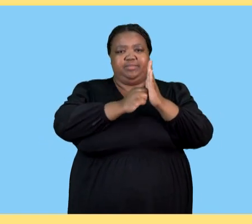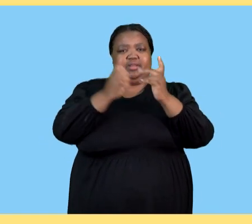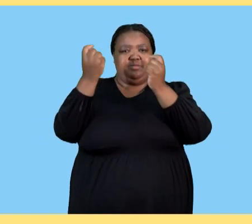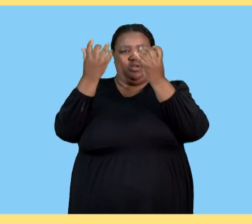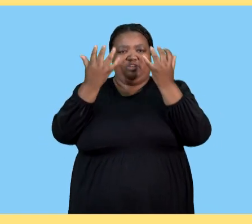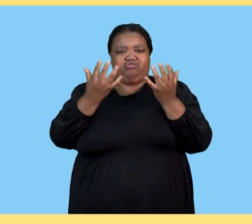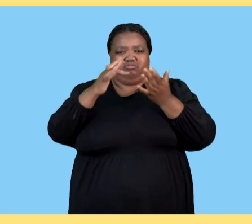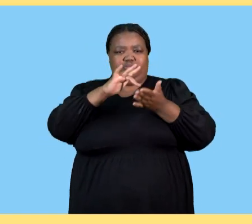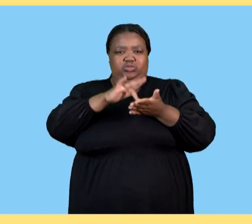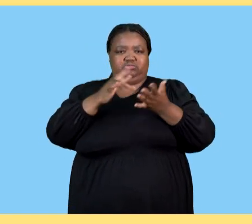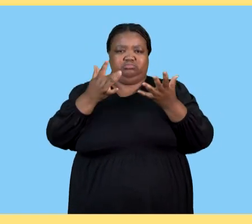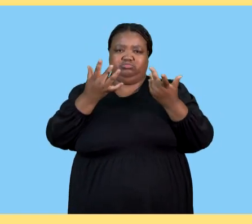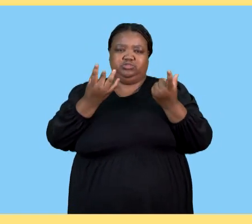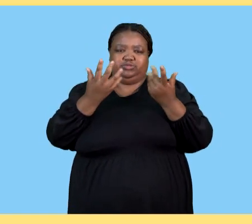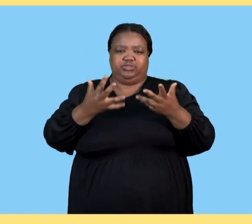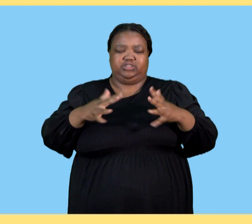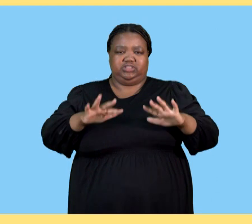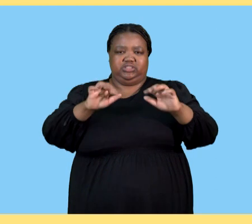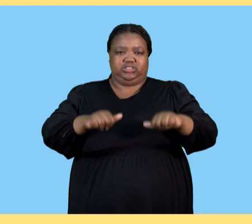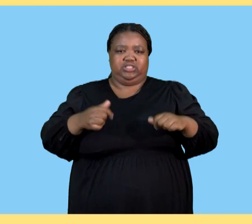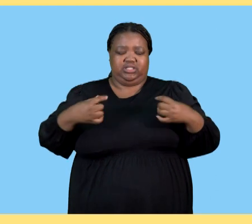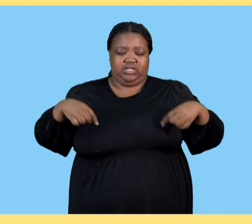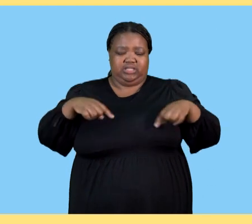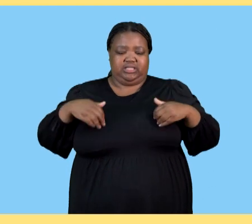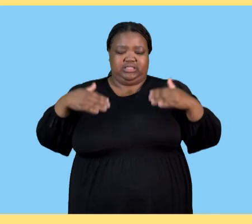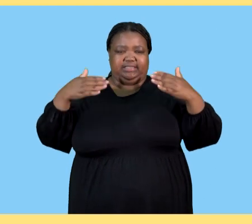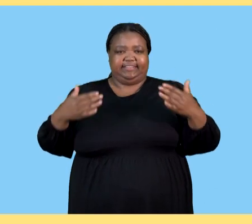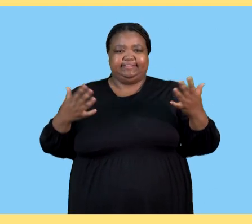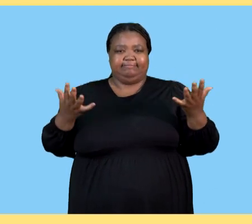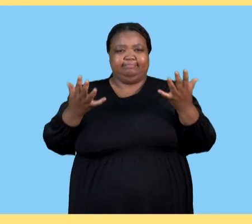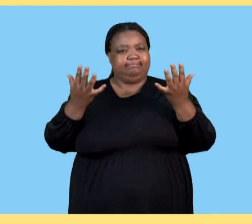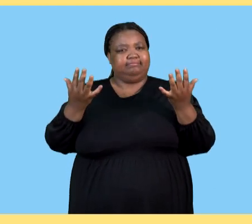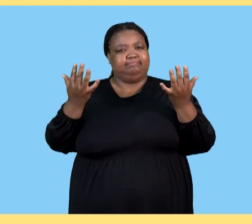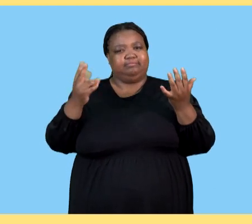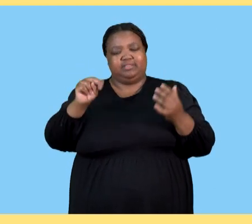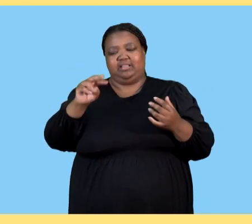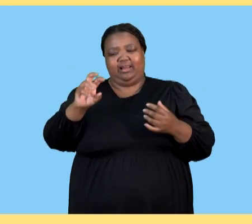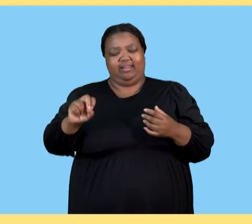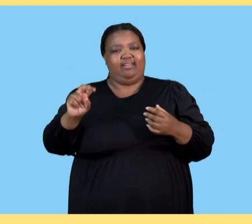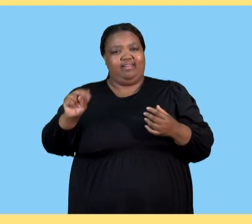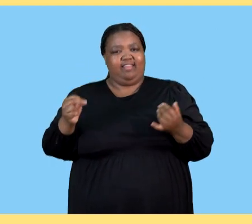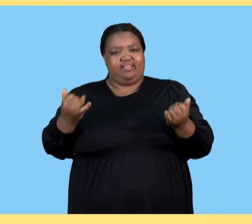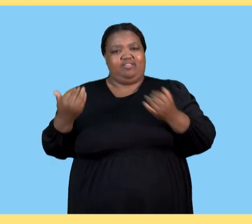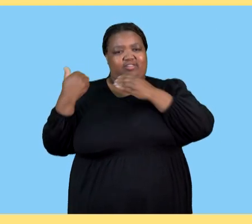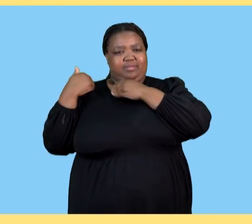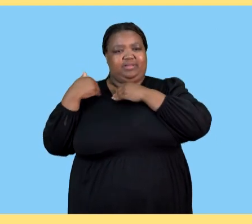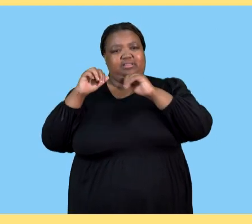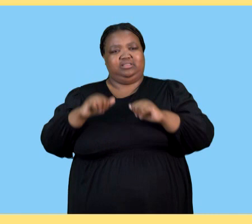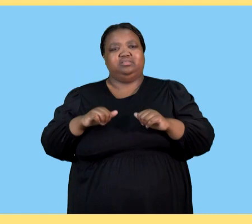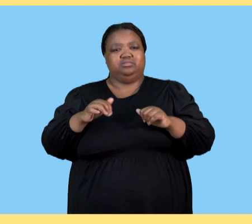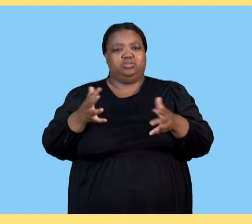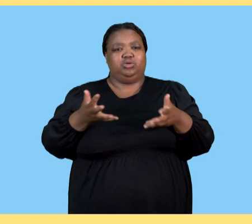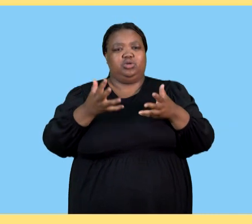complete your statement of financial position. And where we are beginning, we start with our non-current liabilities, loan Land Bank.